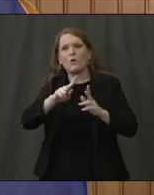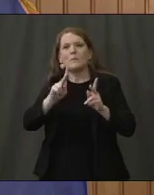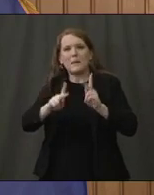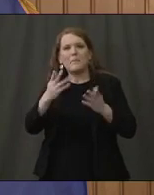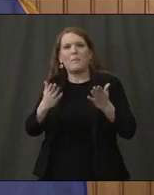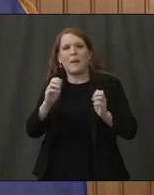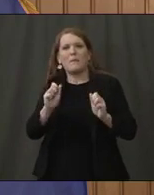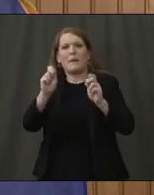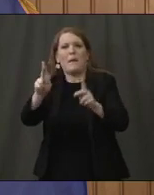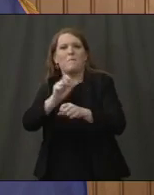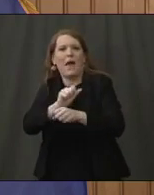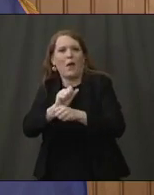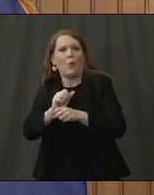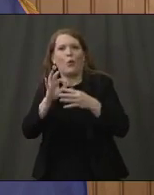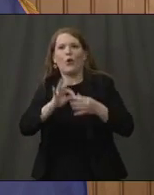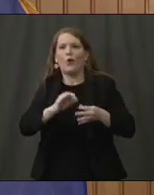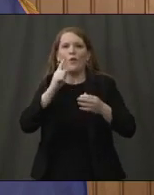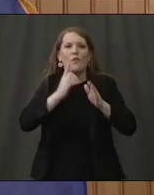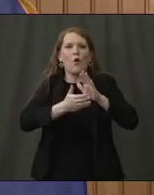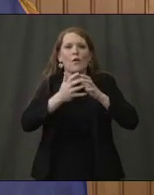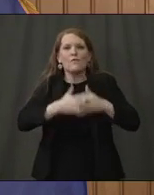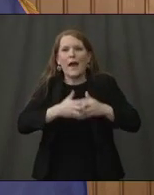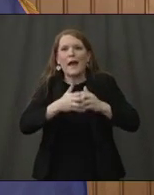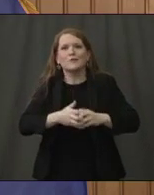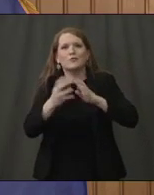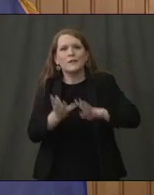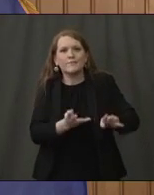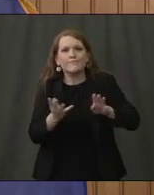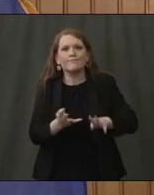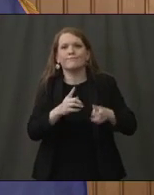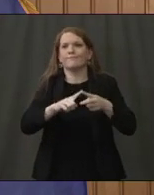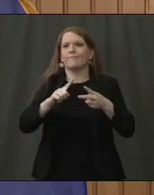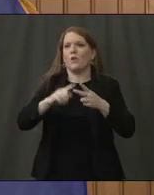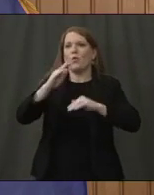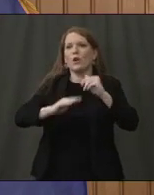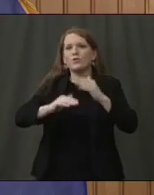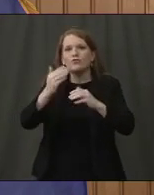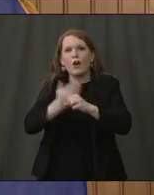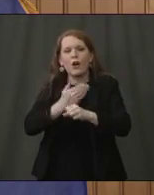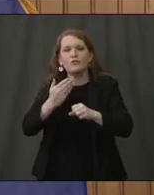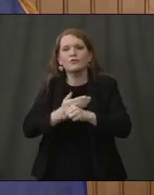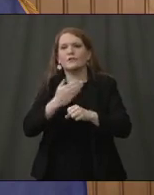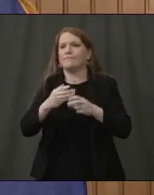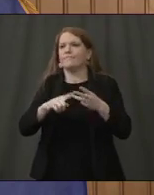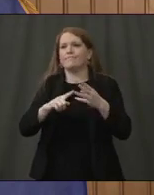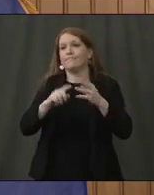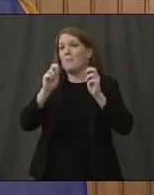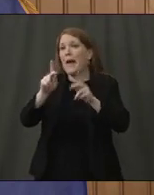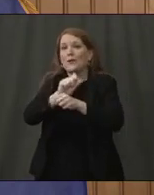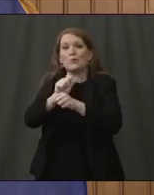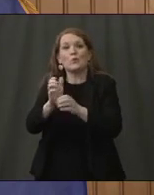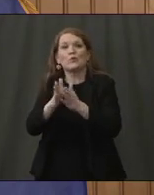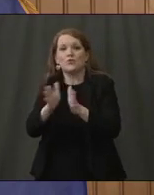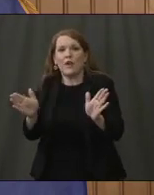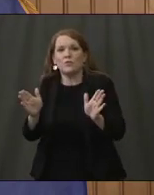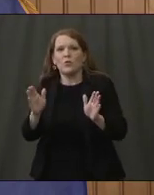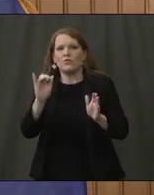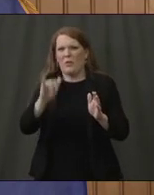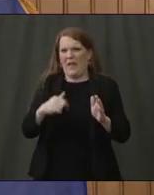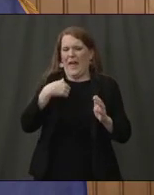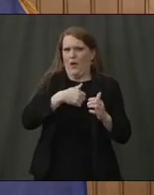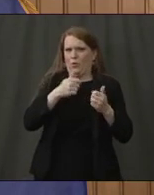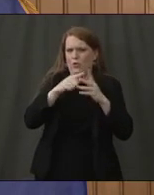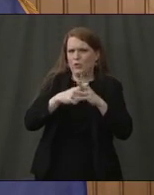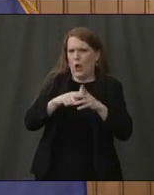construction. They're the ones that we can get back into our workforce sooner. This is something we're going to do on a very thoughtful basis to make sure we don't